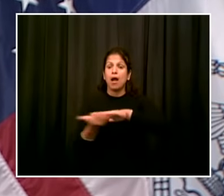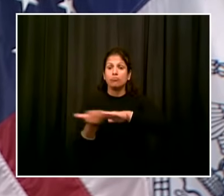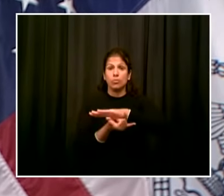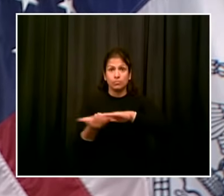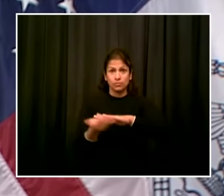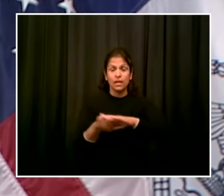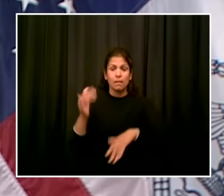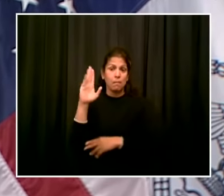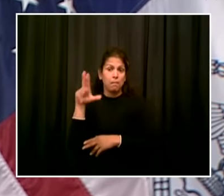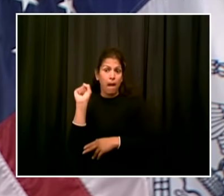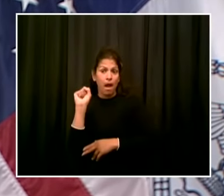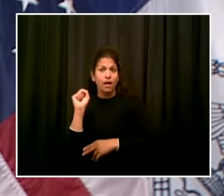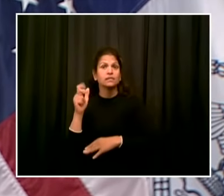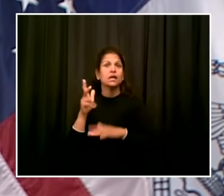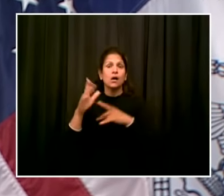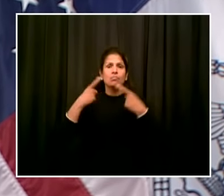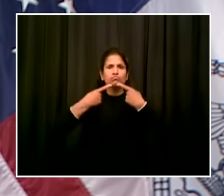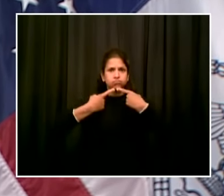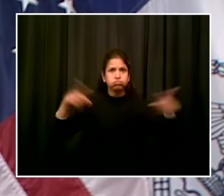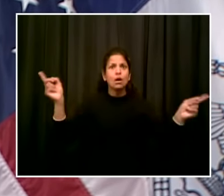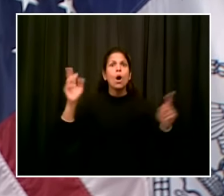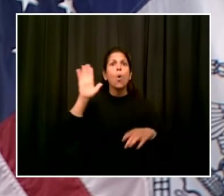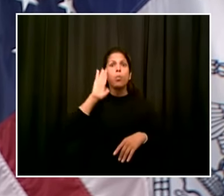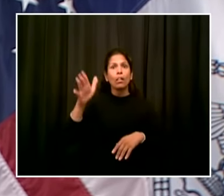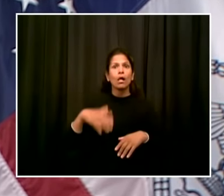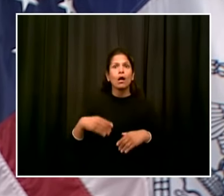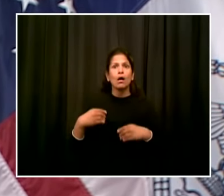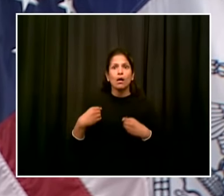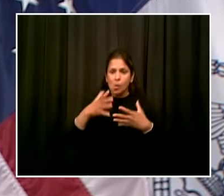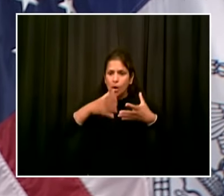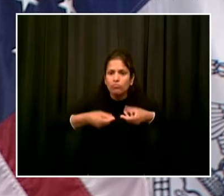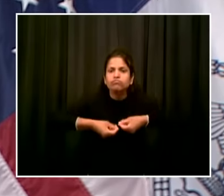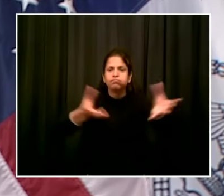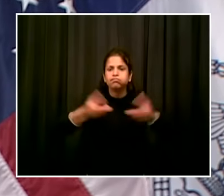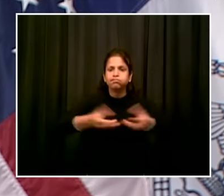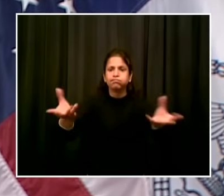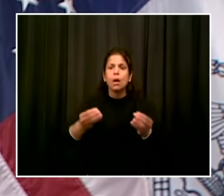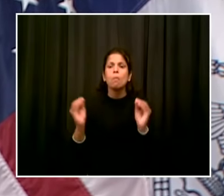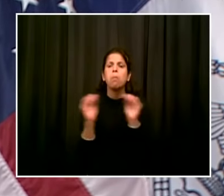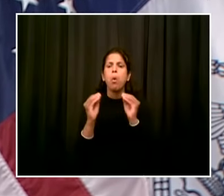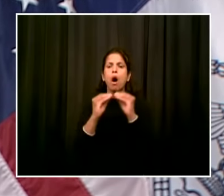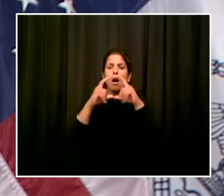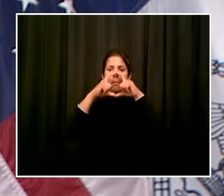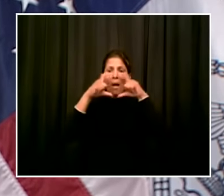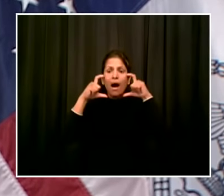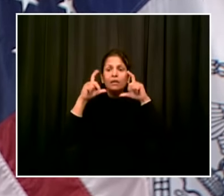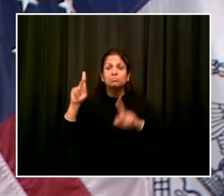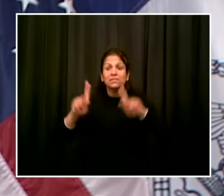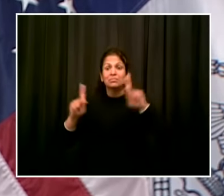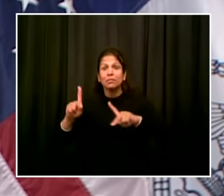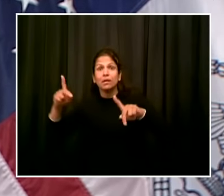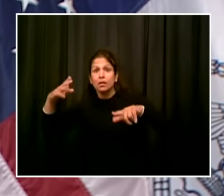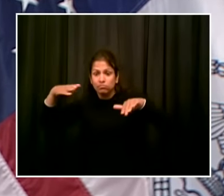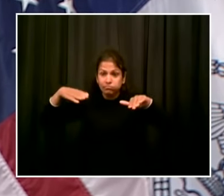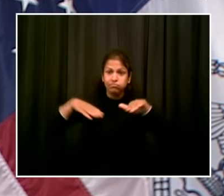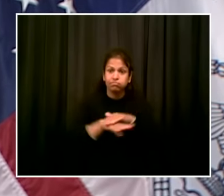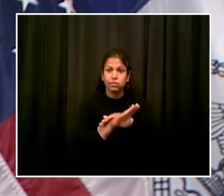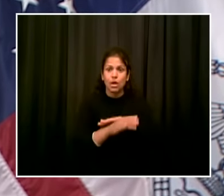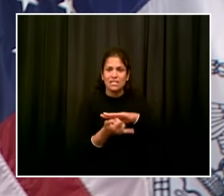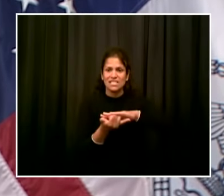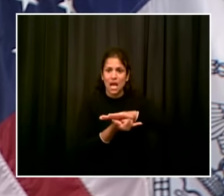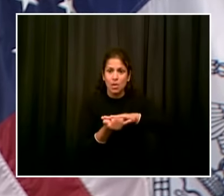subways, which may sound high, but if you have 200 people on a train, that's 20 people not wearing a mask. I'm wondering what